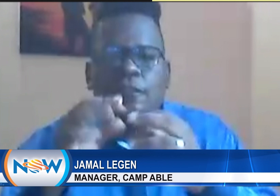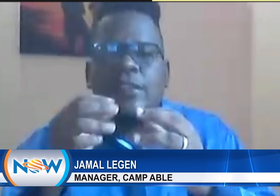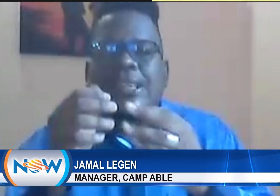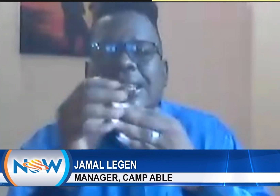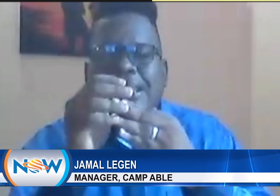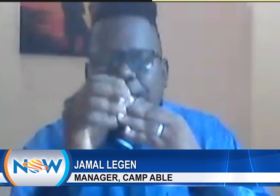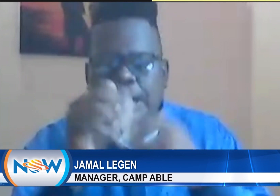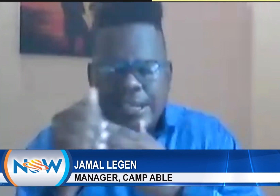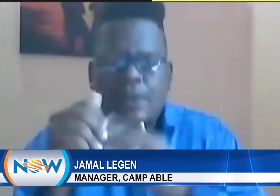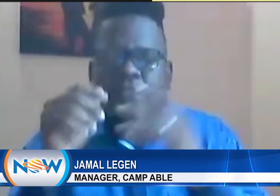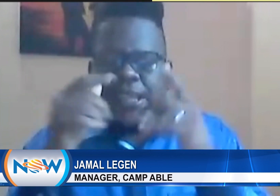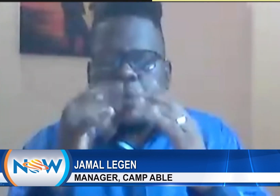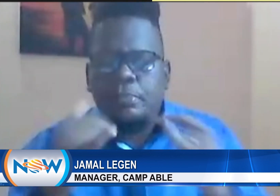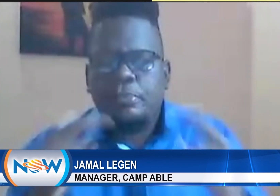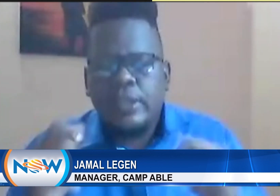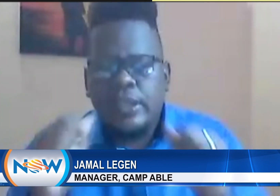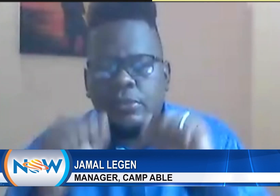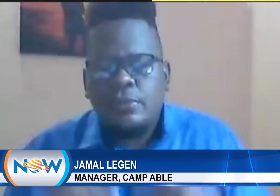a manager